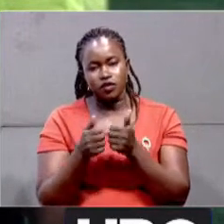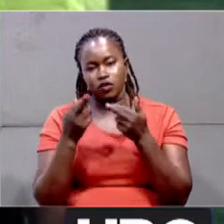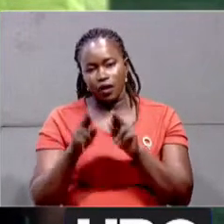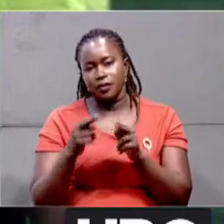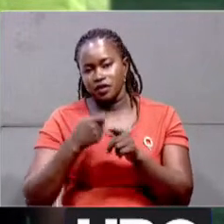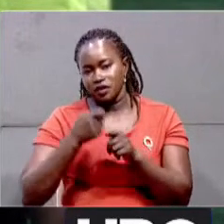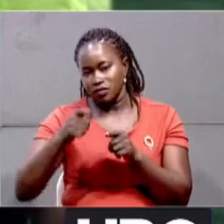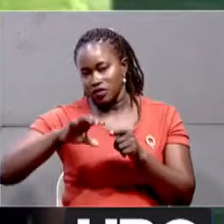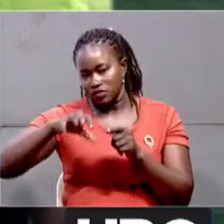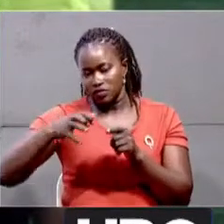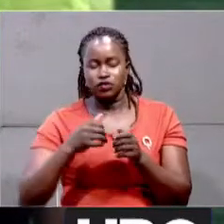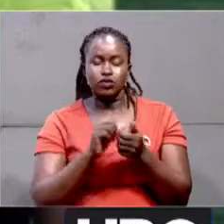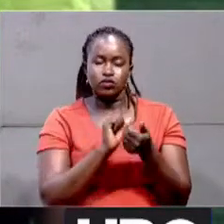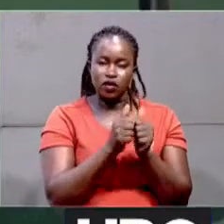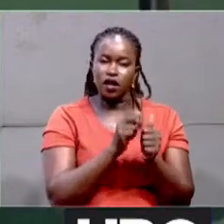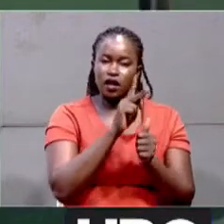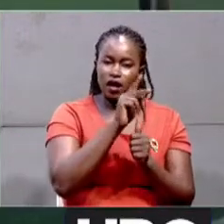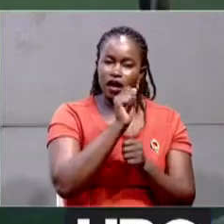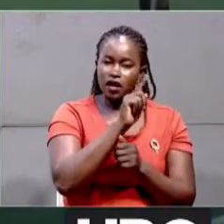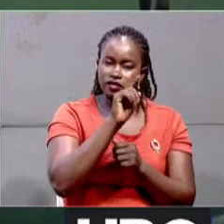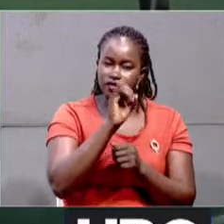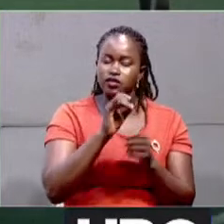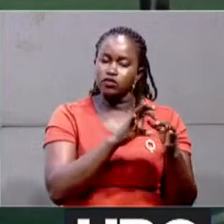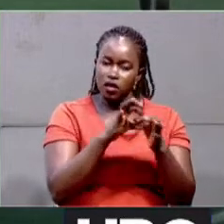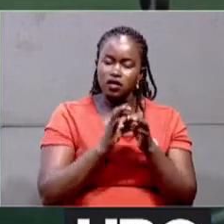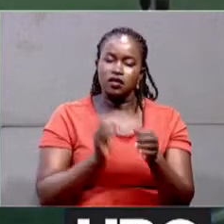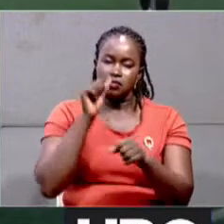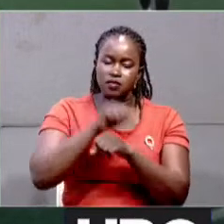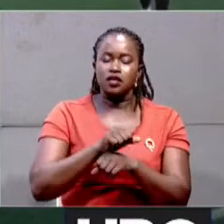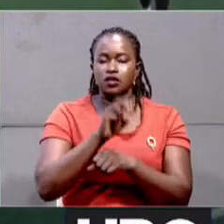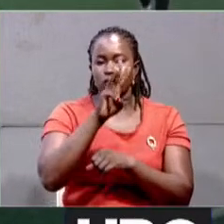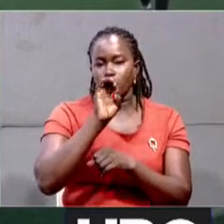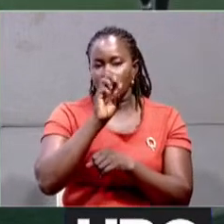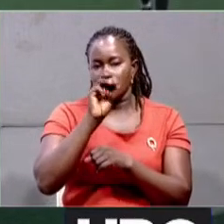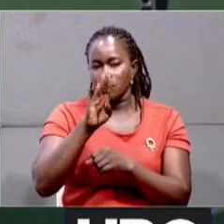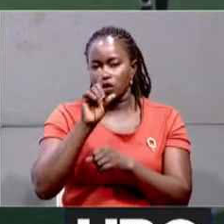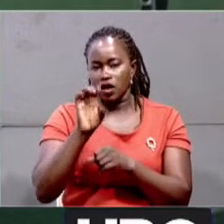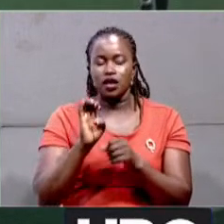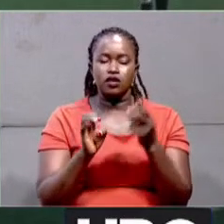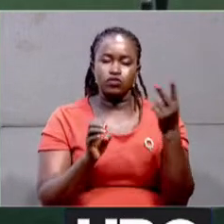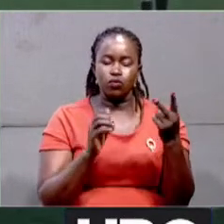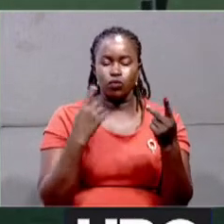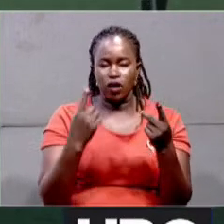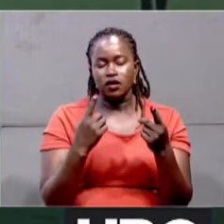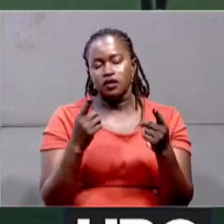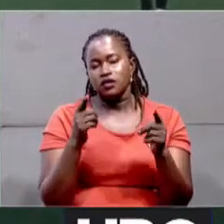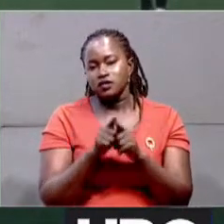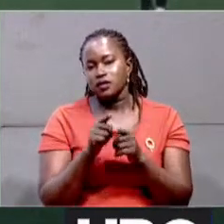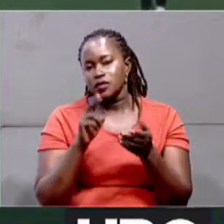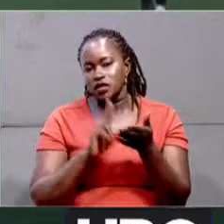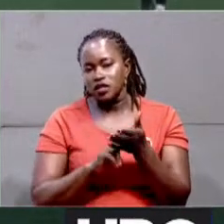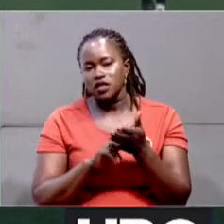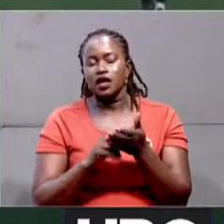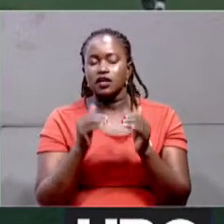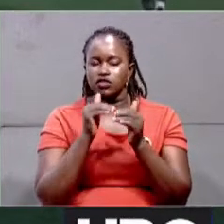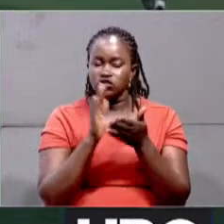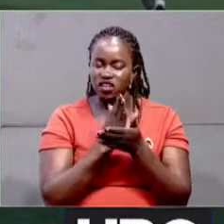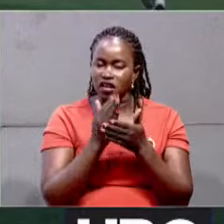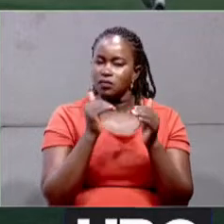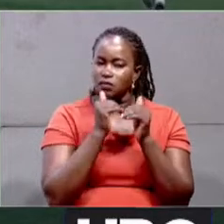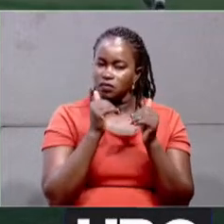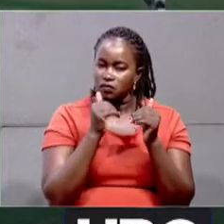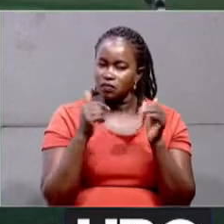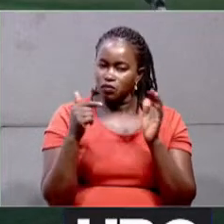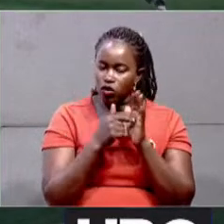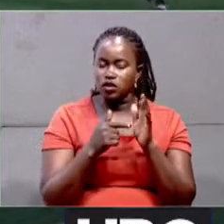Kampala Region League, Kazi United beat Wembley 2-1. Tabletoppers Black Stars and Ntinda shared points in a 1-1